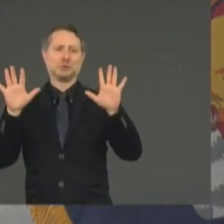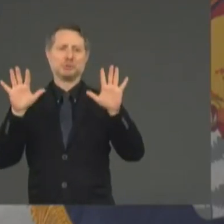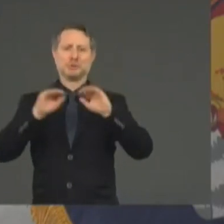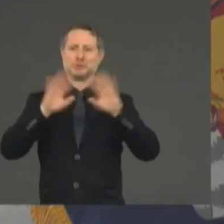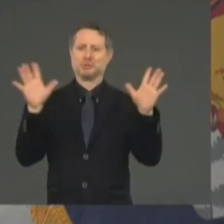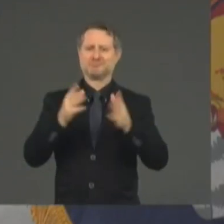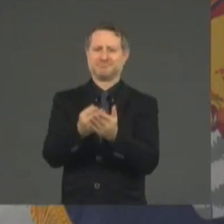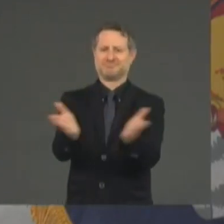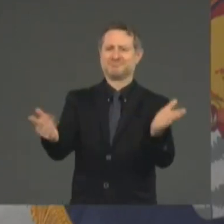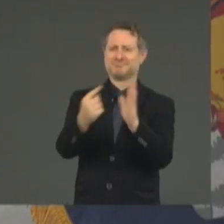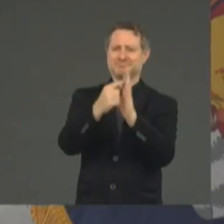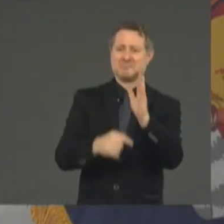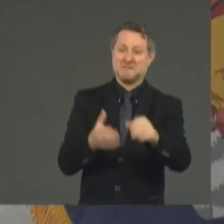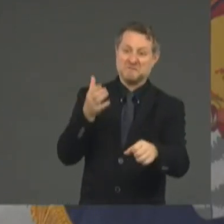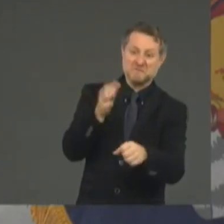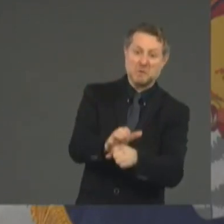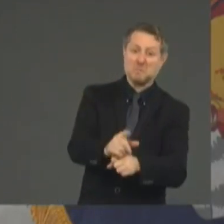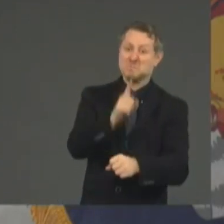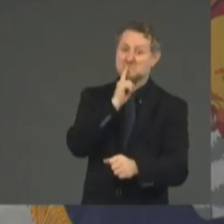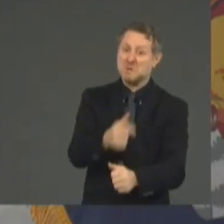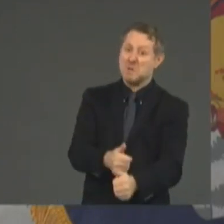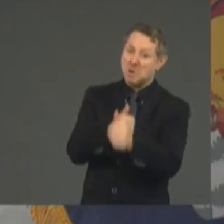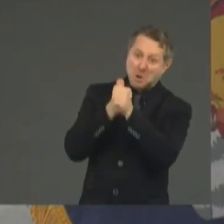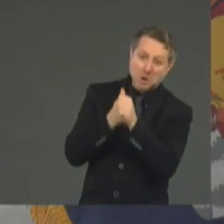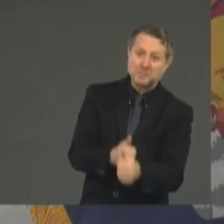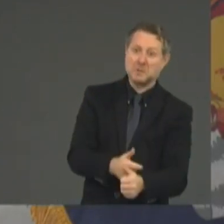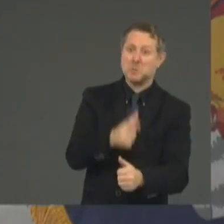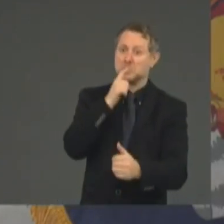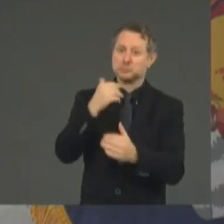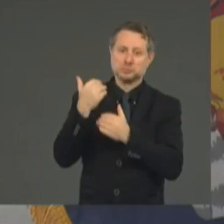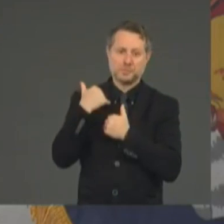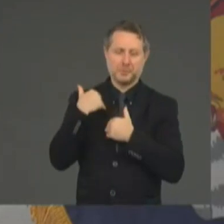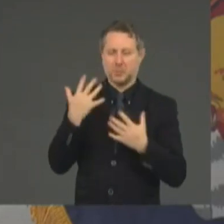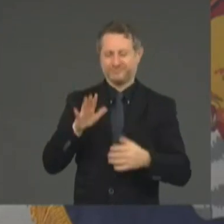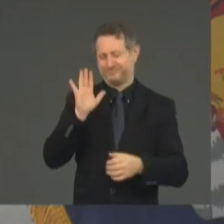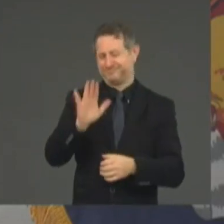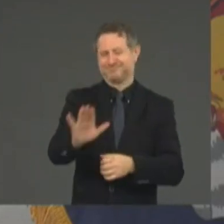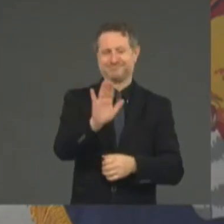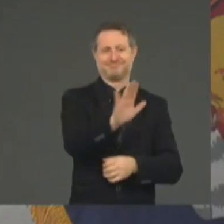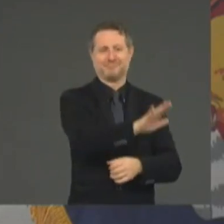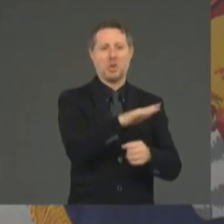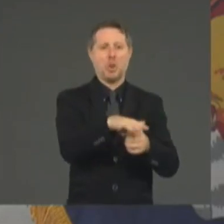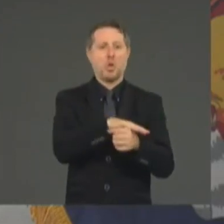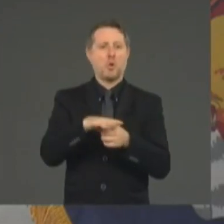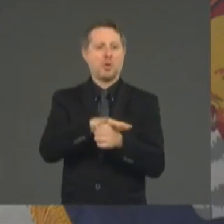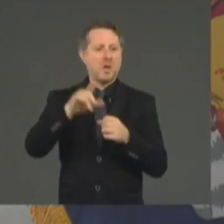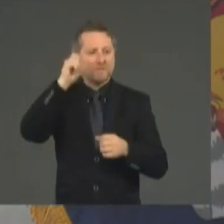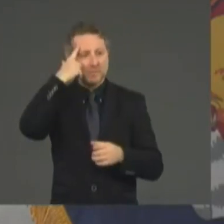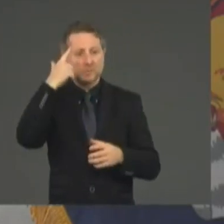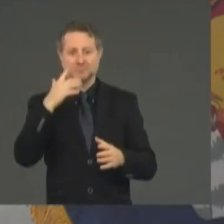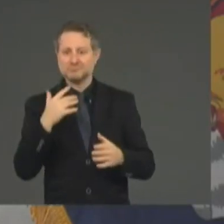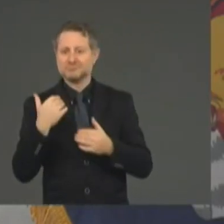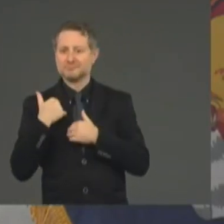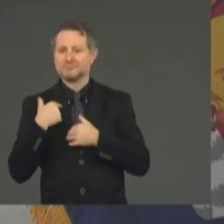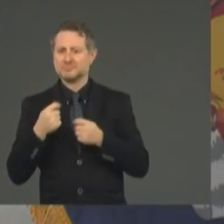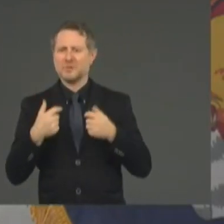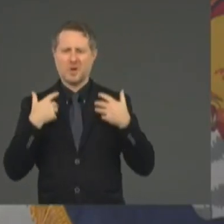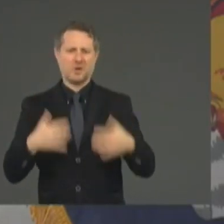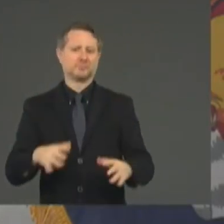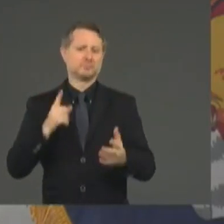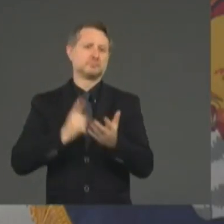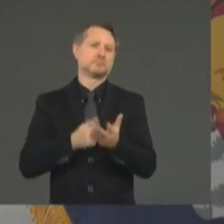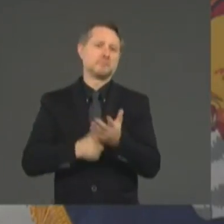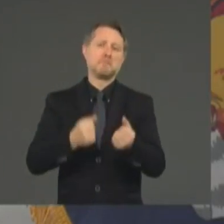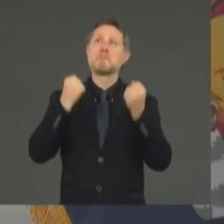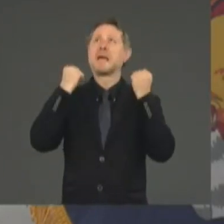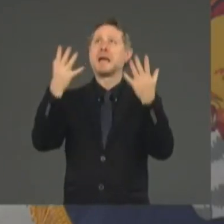Enforcement compliance is done by the local governments. And we have talked about that a number of times. You have public